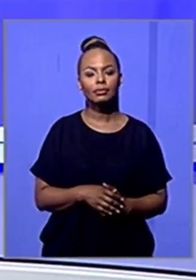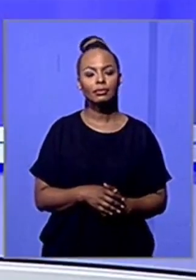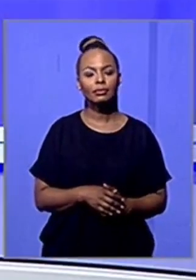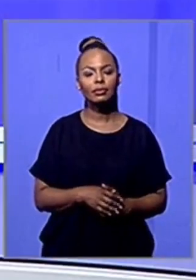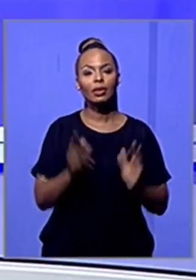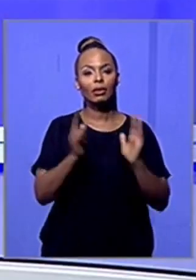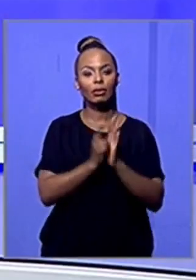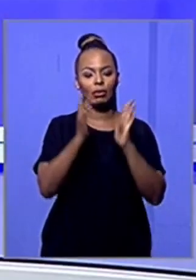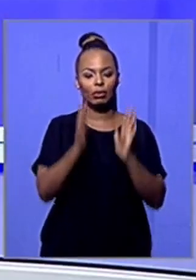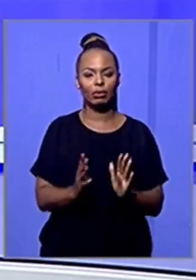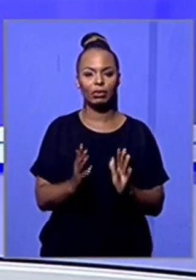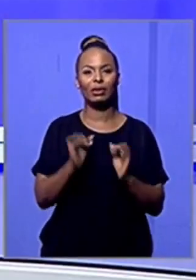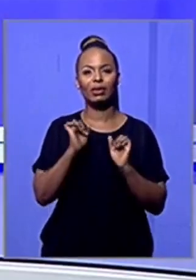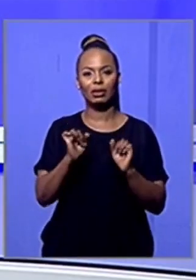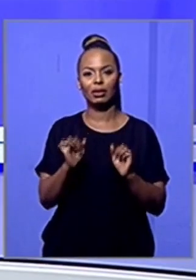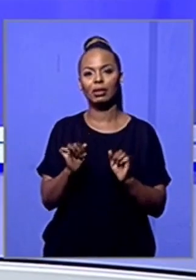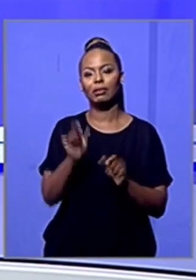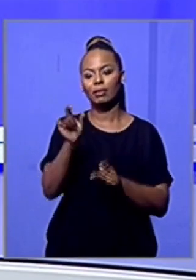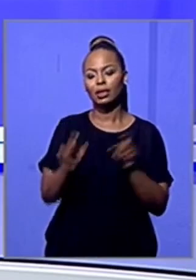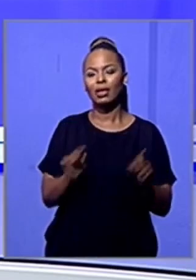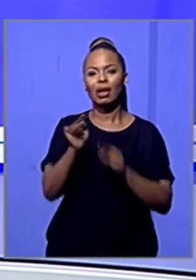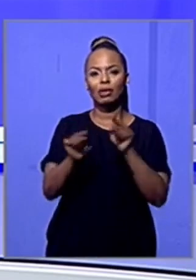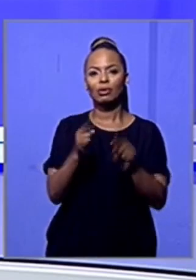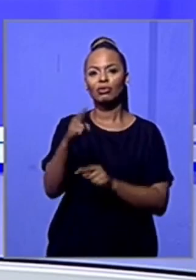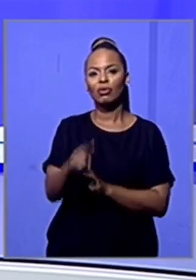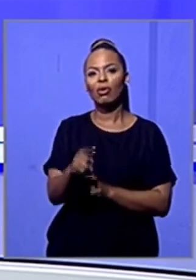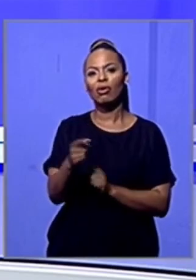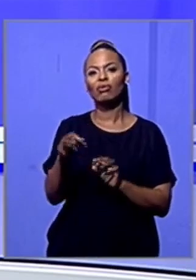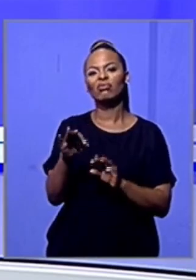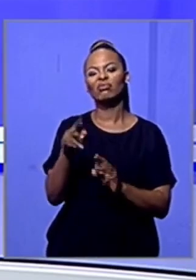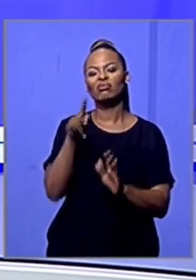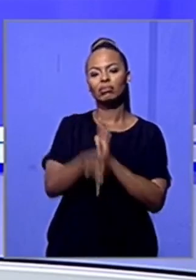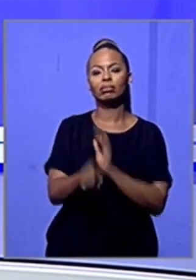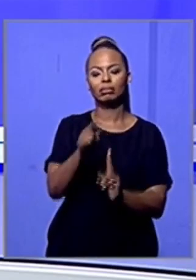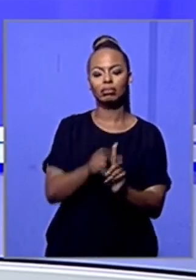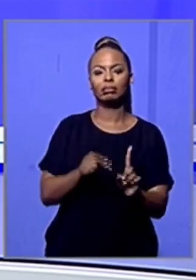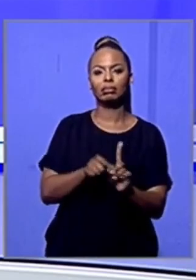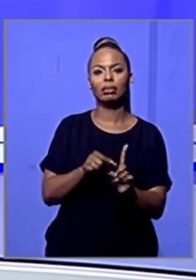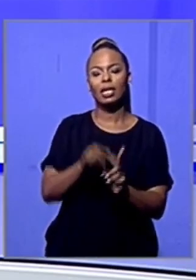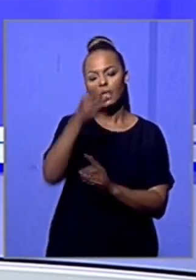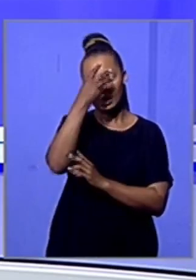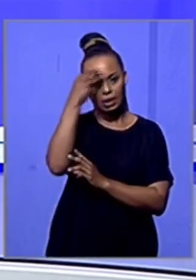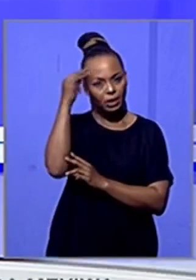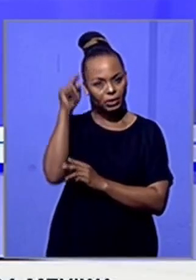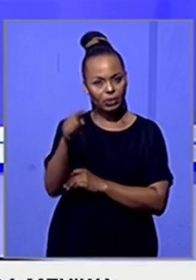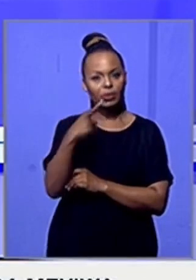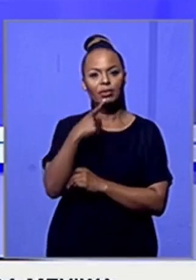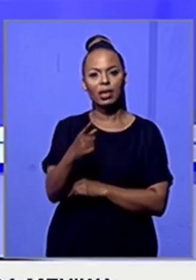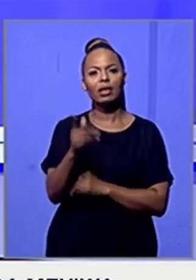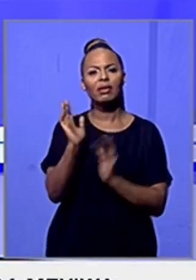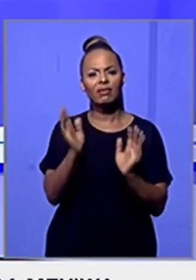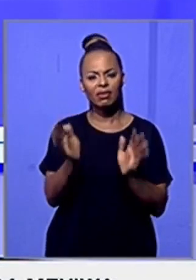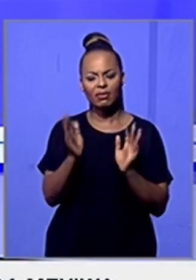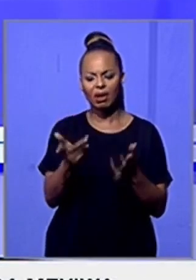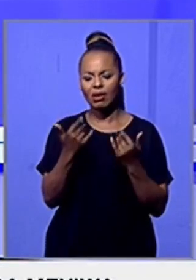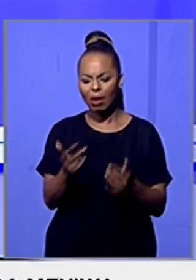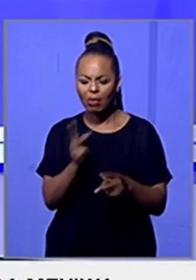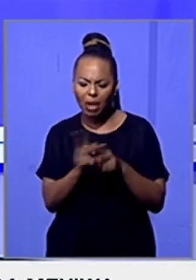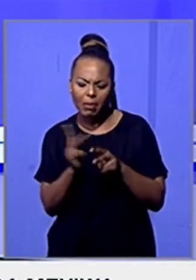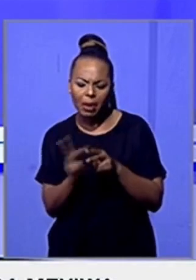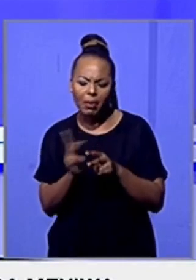Babueledi ba ba latofadiwa mo kgetseng ya polao ya ga Senzo Meyiwa ba re go ne go rulagantswe bopaki kwa lefelong la tiragalo tebang